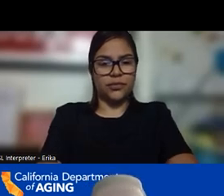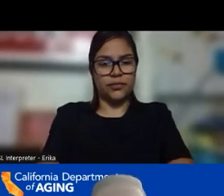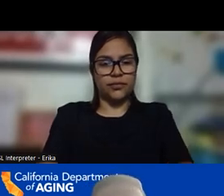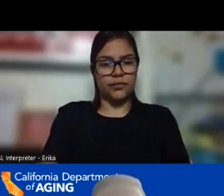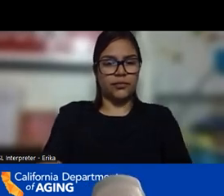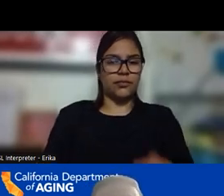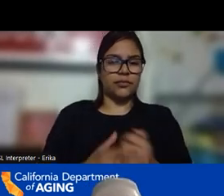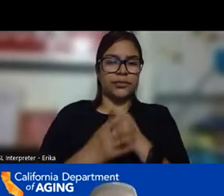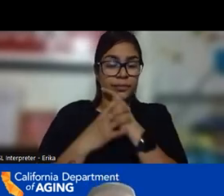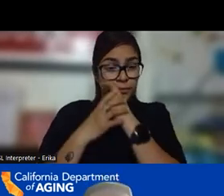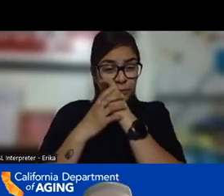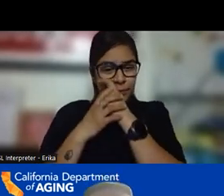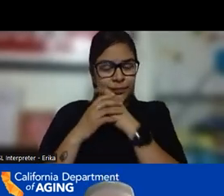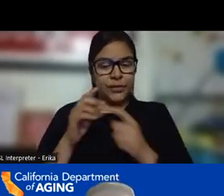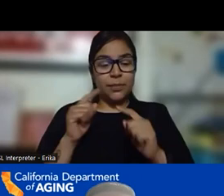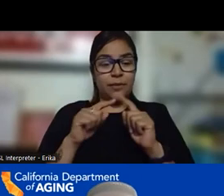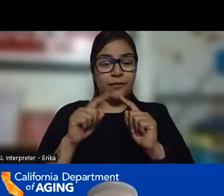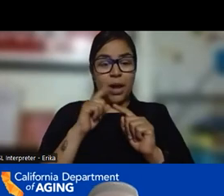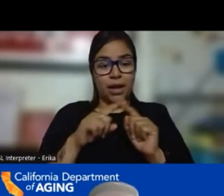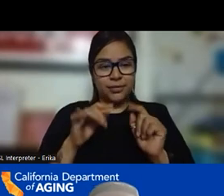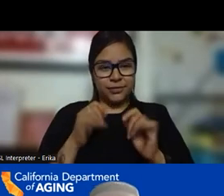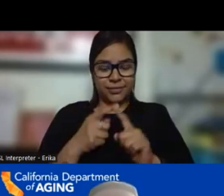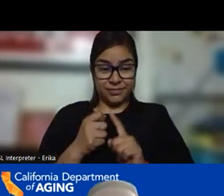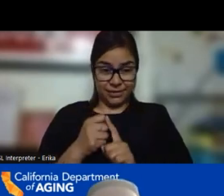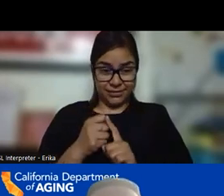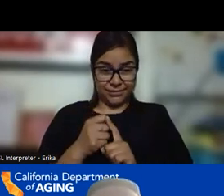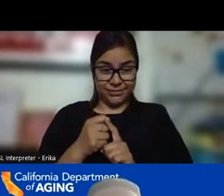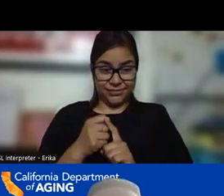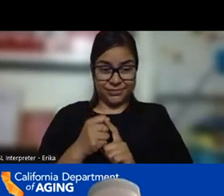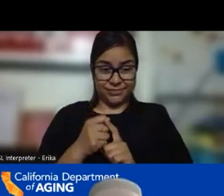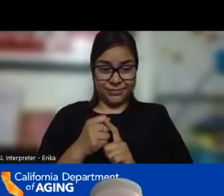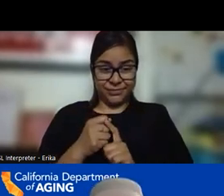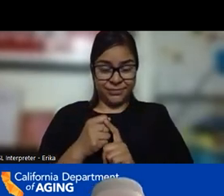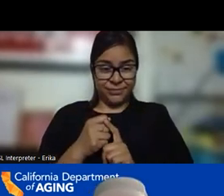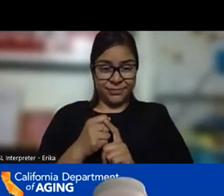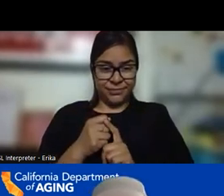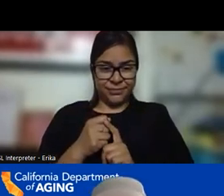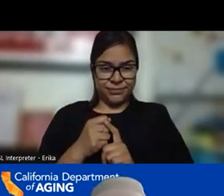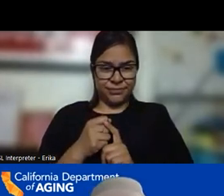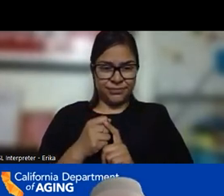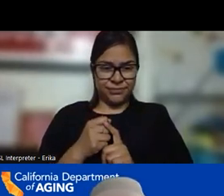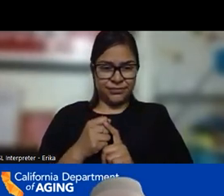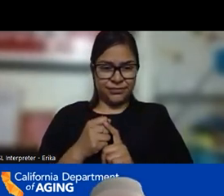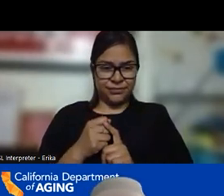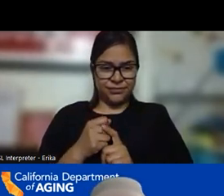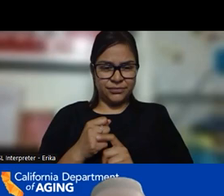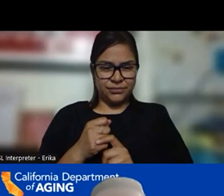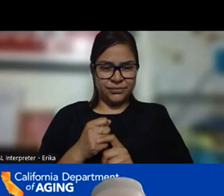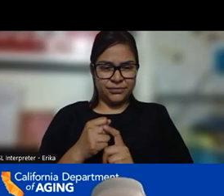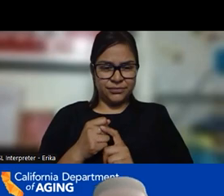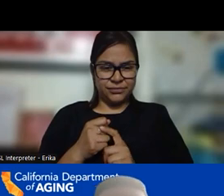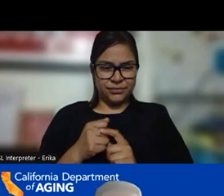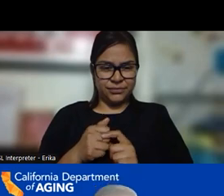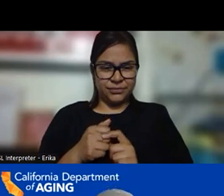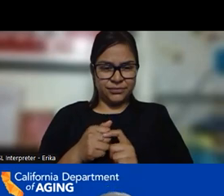component of the survey design and distribution process is our collaboration with the statewide coalition. And a subset of that coalition to serve as an advisory